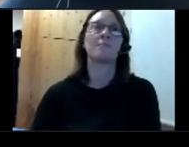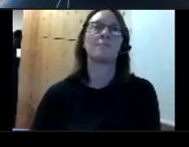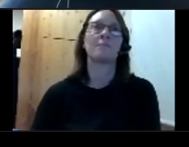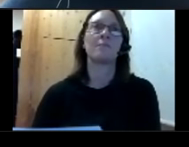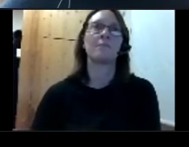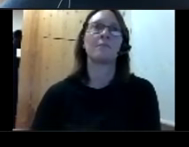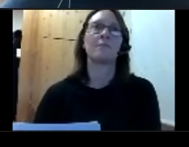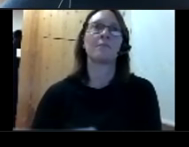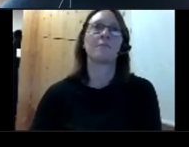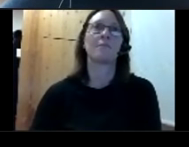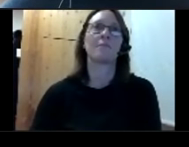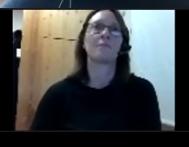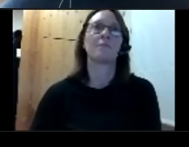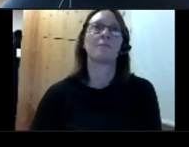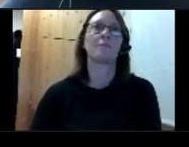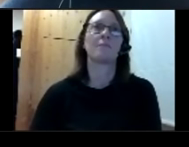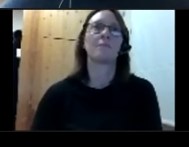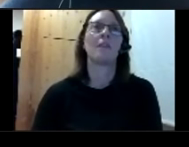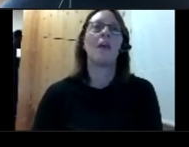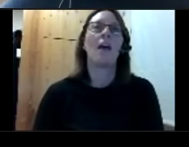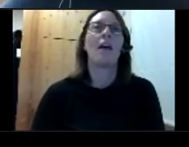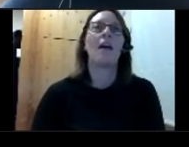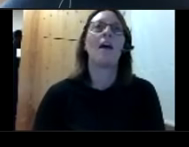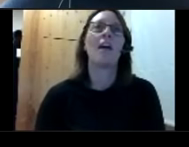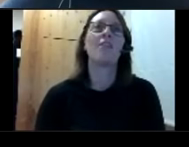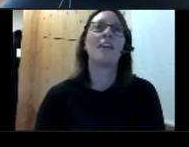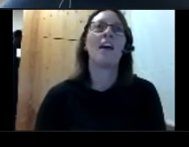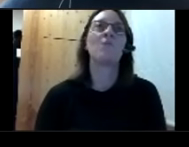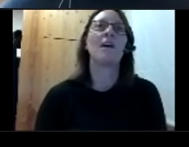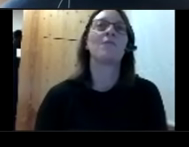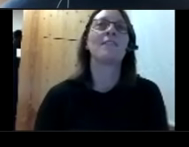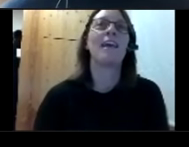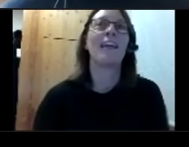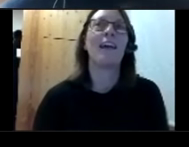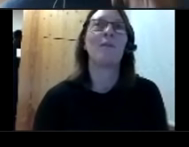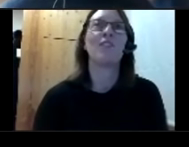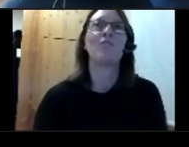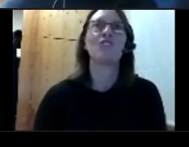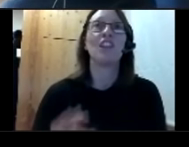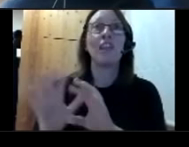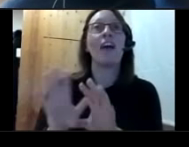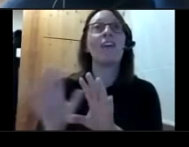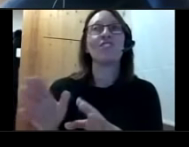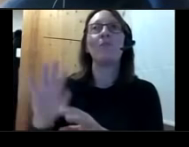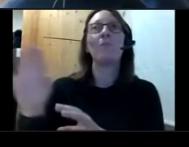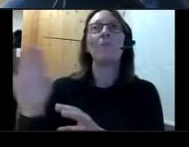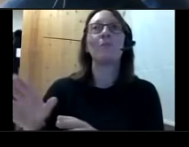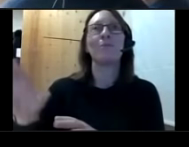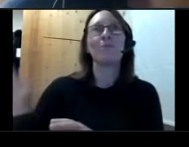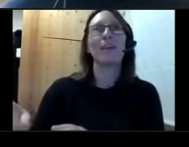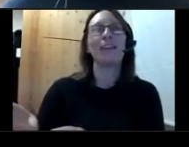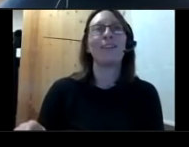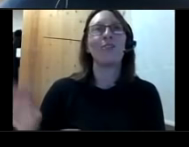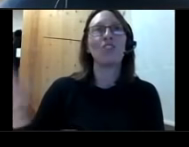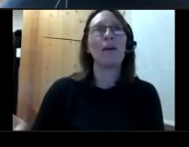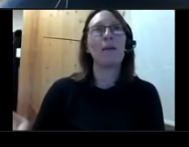they know how to get in touch and flag that up. Yeah. I think I would say in terms of generally, I've put my